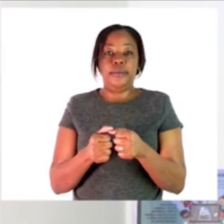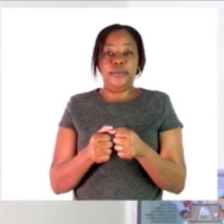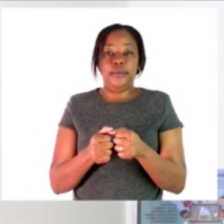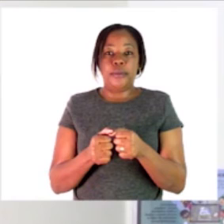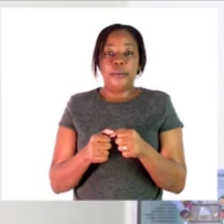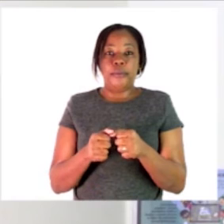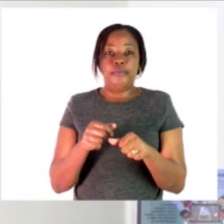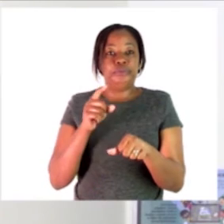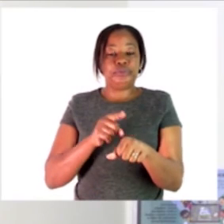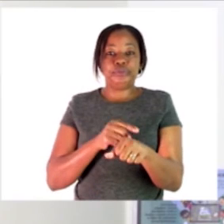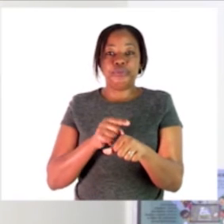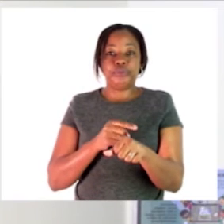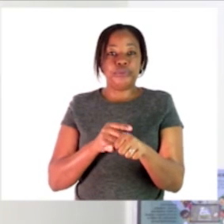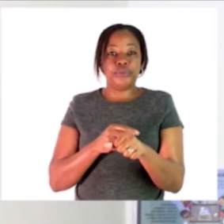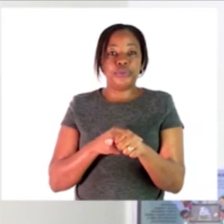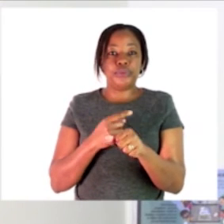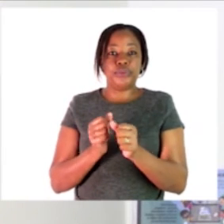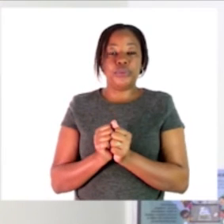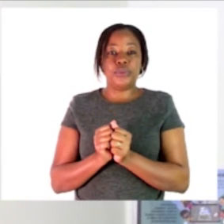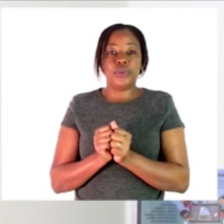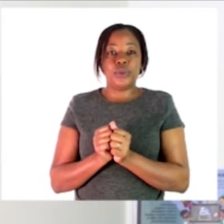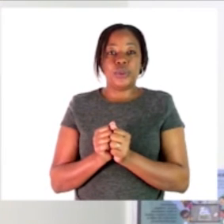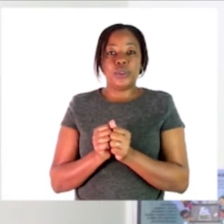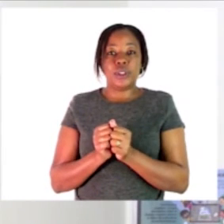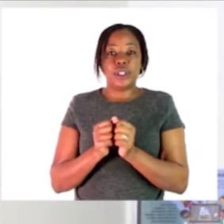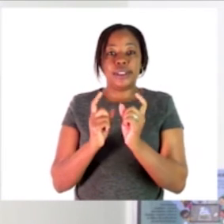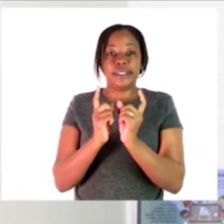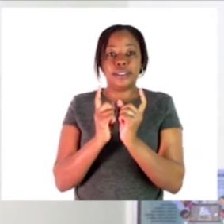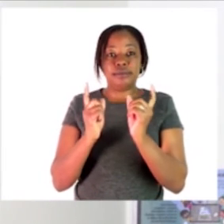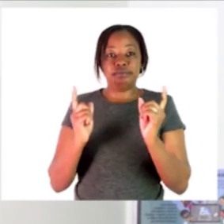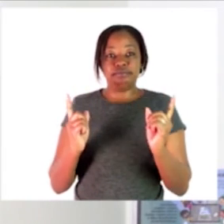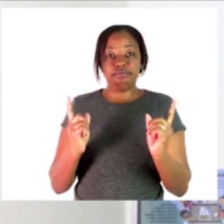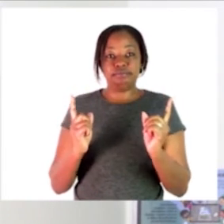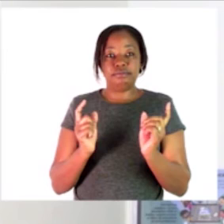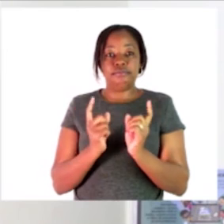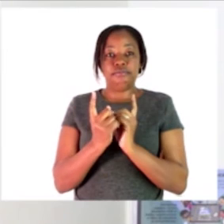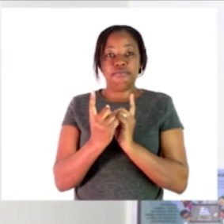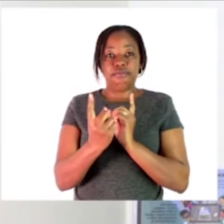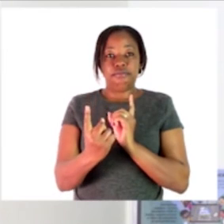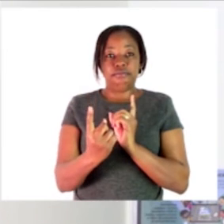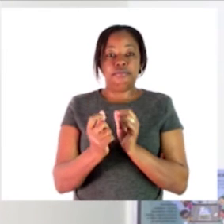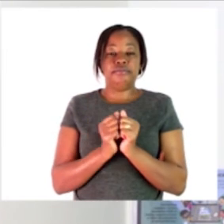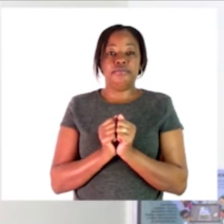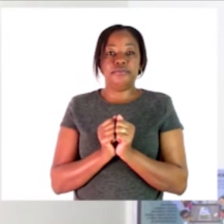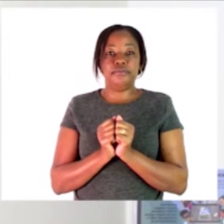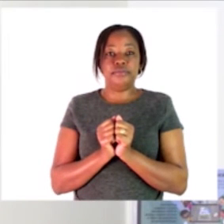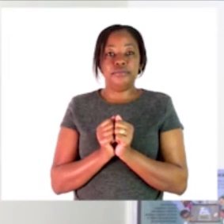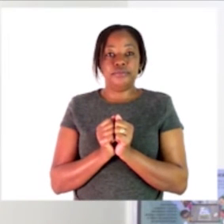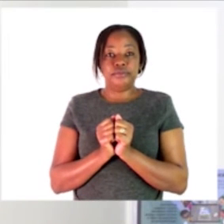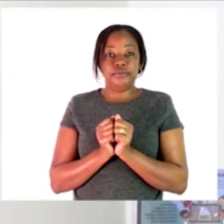this COVID-19. Remember to keep your distance away from other people of 1 meter or